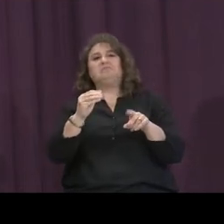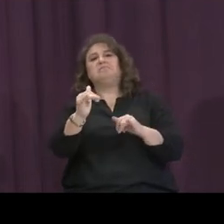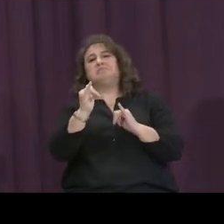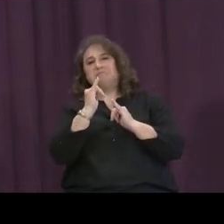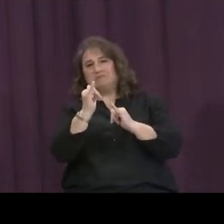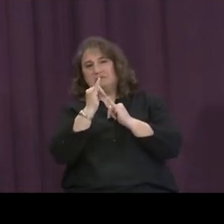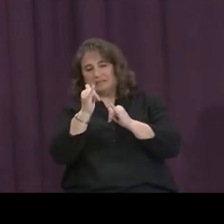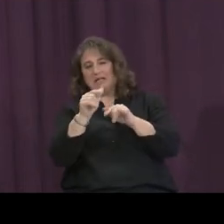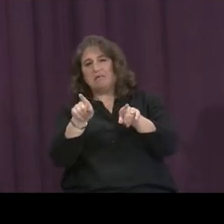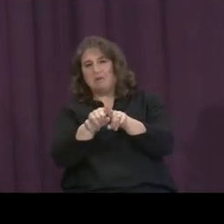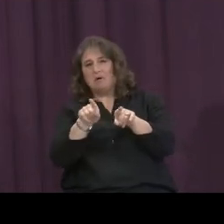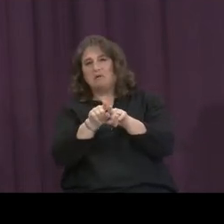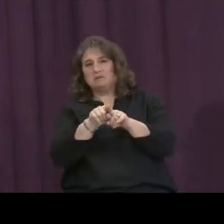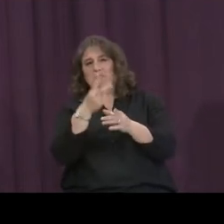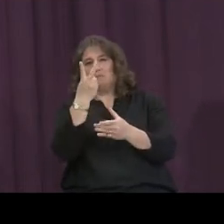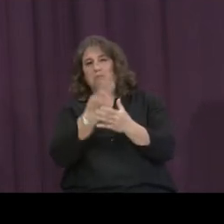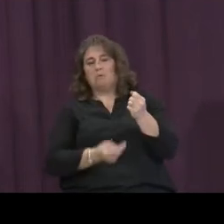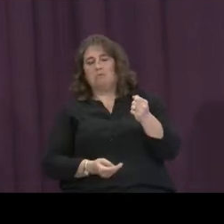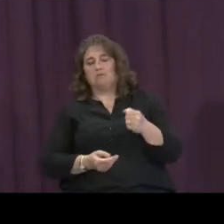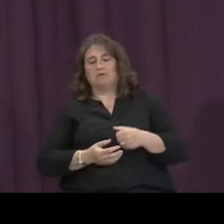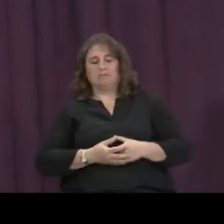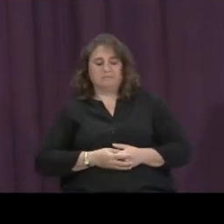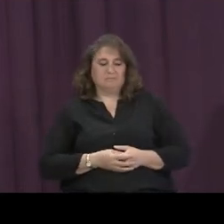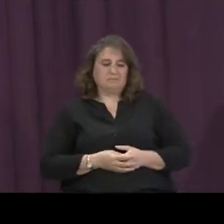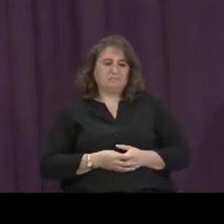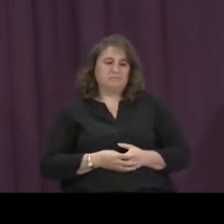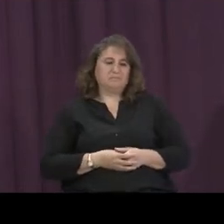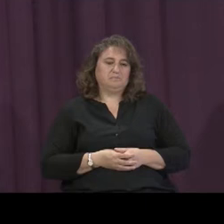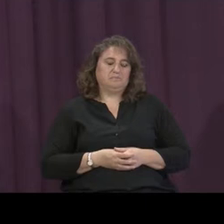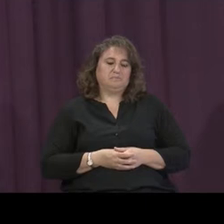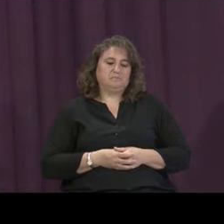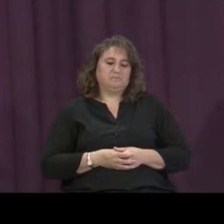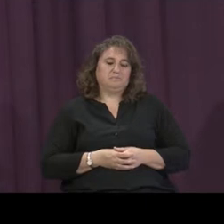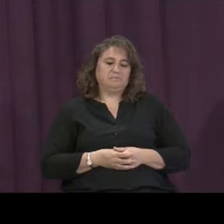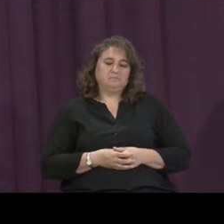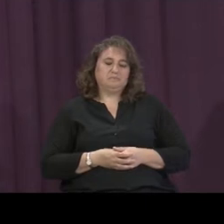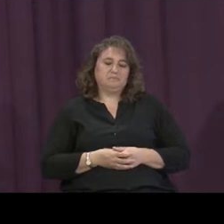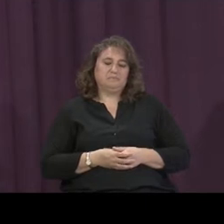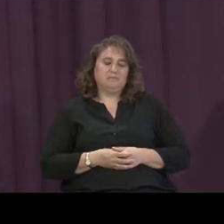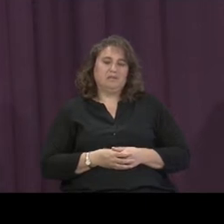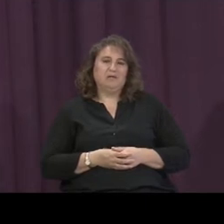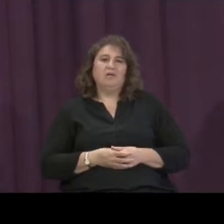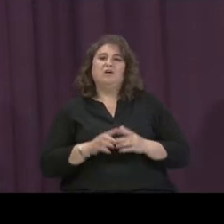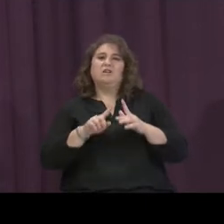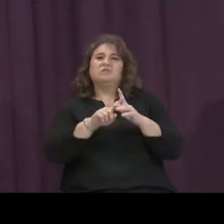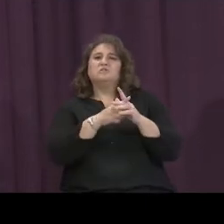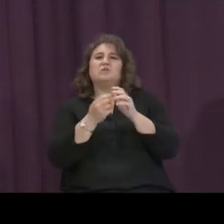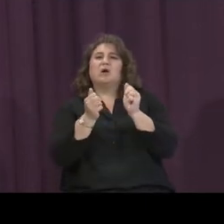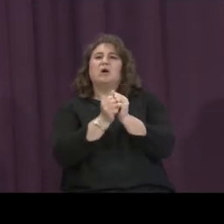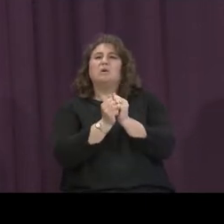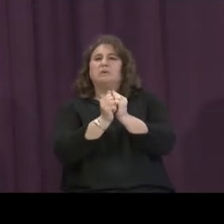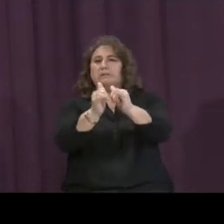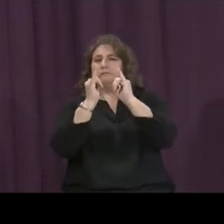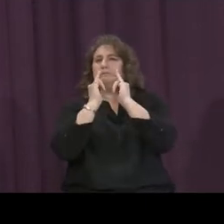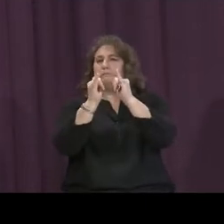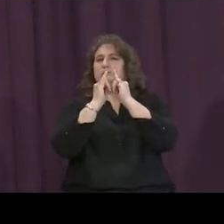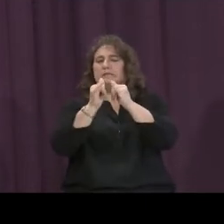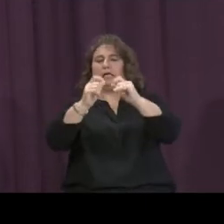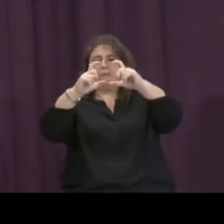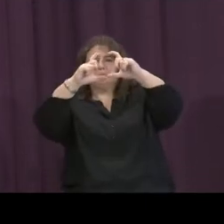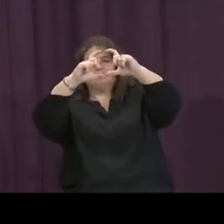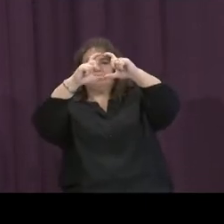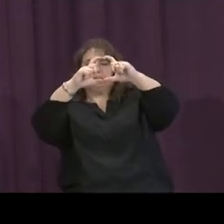at the same time there's so many similarities, right. So let's go ahead and start with similarities. Are there some